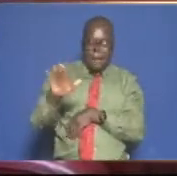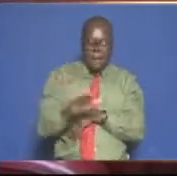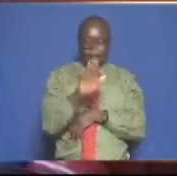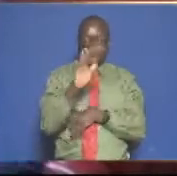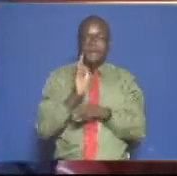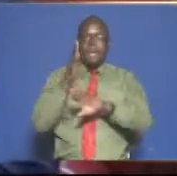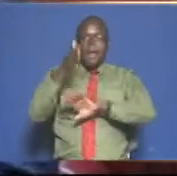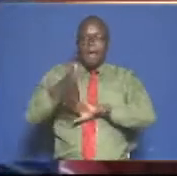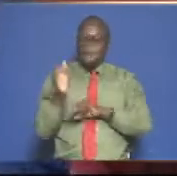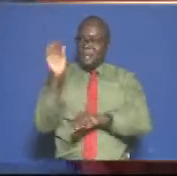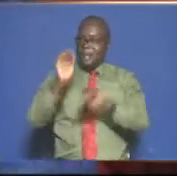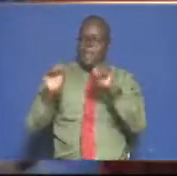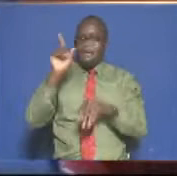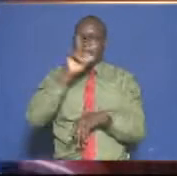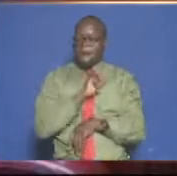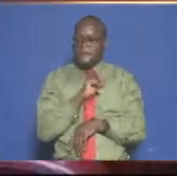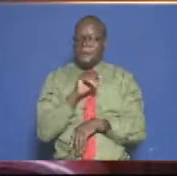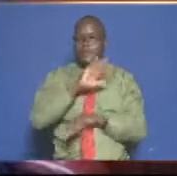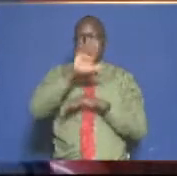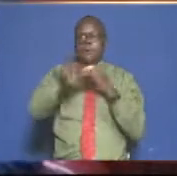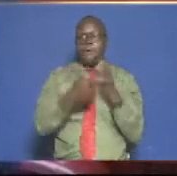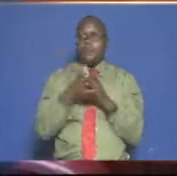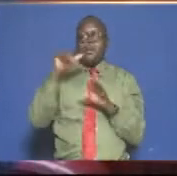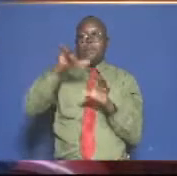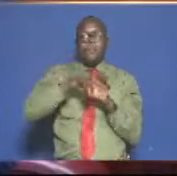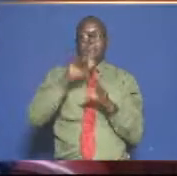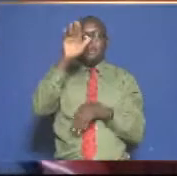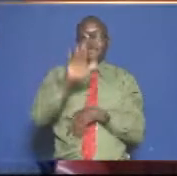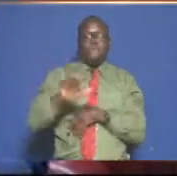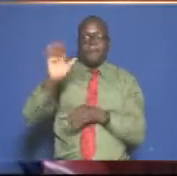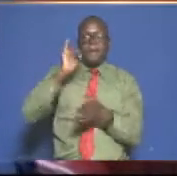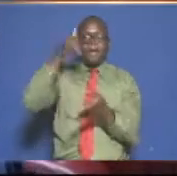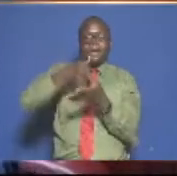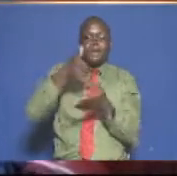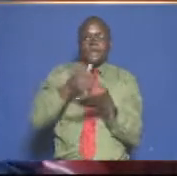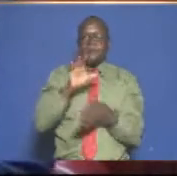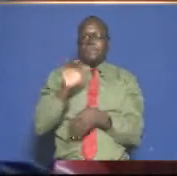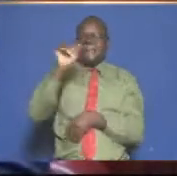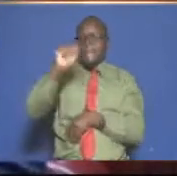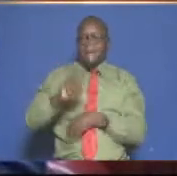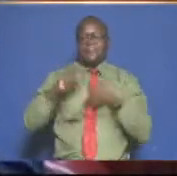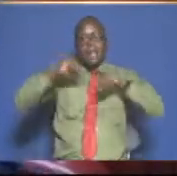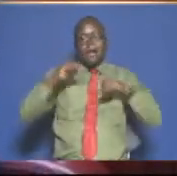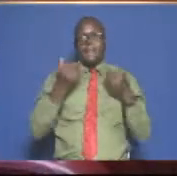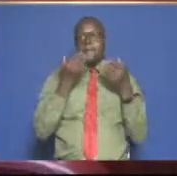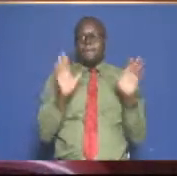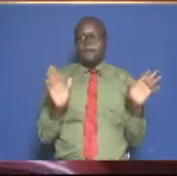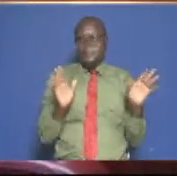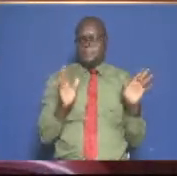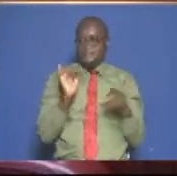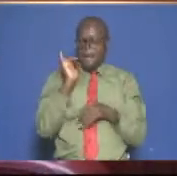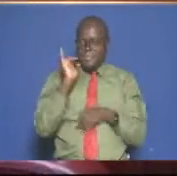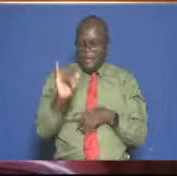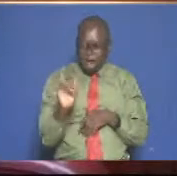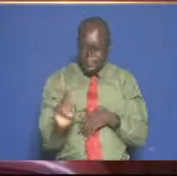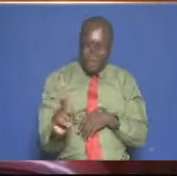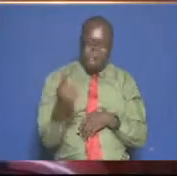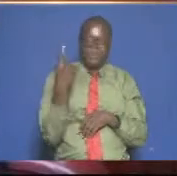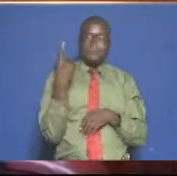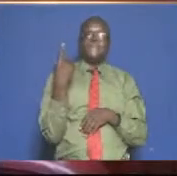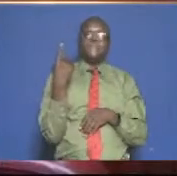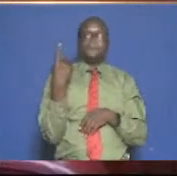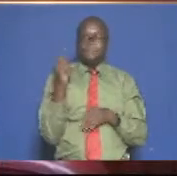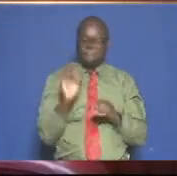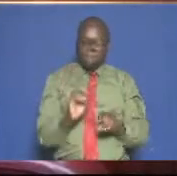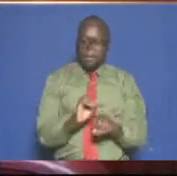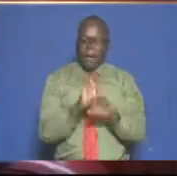after my contribution, all the members of Parliament, including the Cabinet Ministers, agreed with me. And I think that is the first